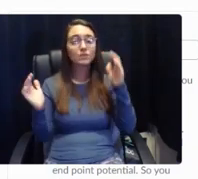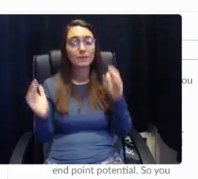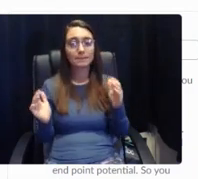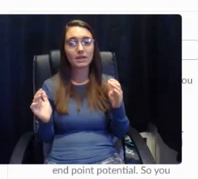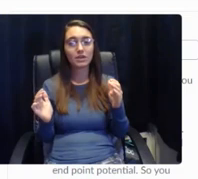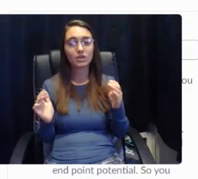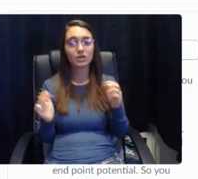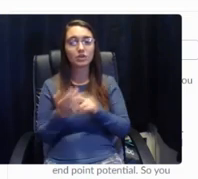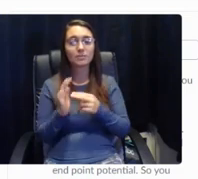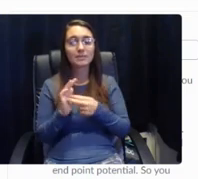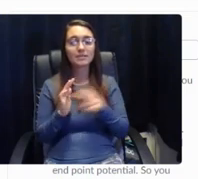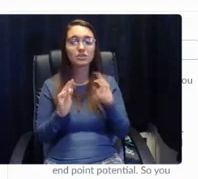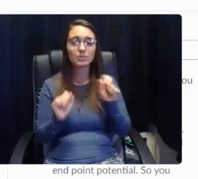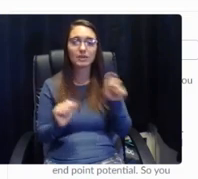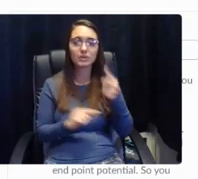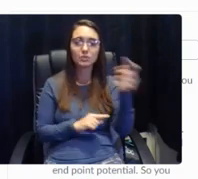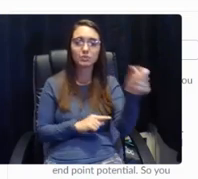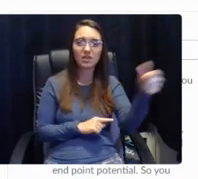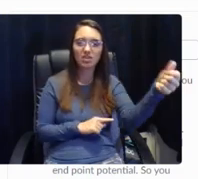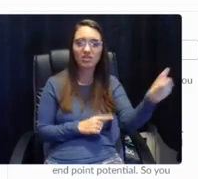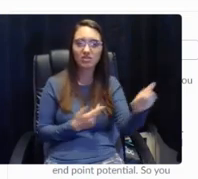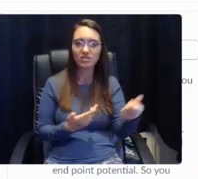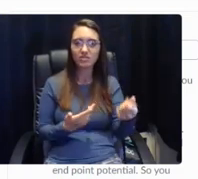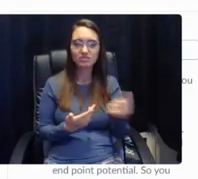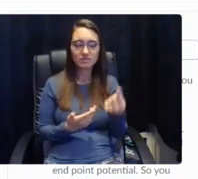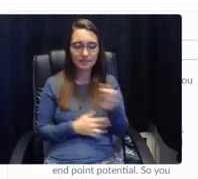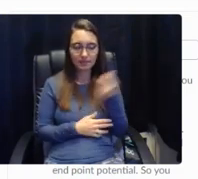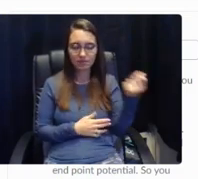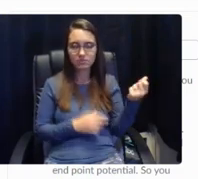you use something else right here, this particular